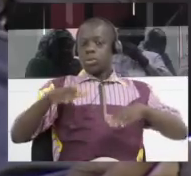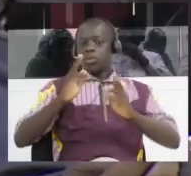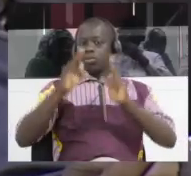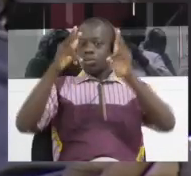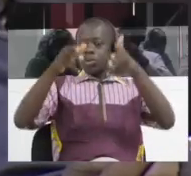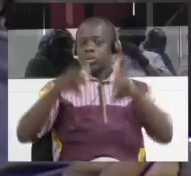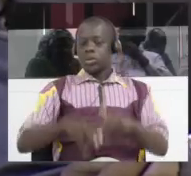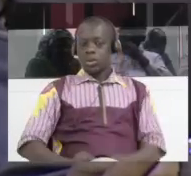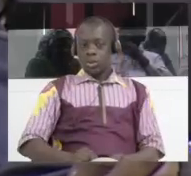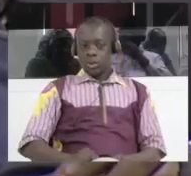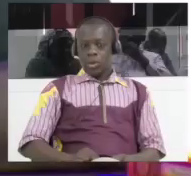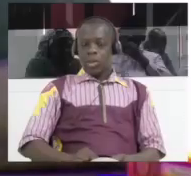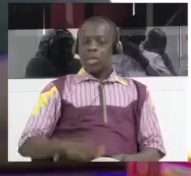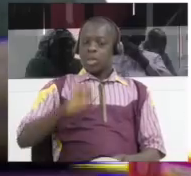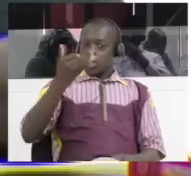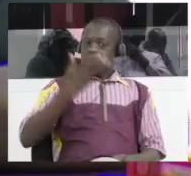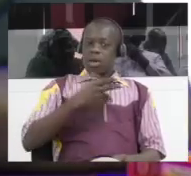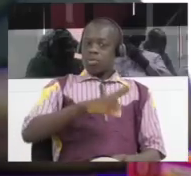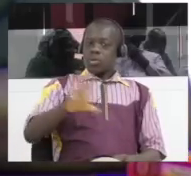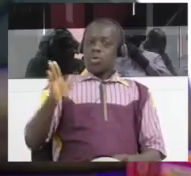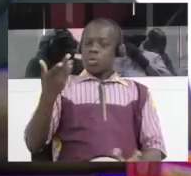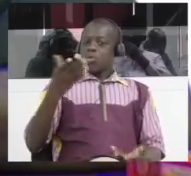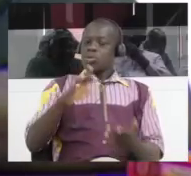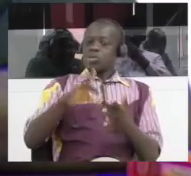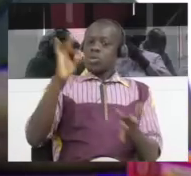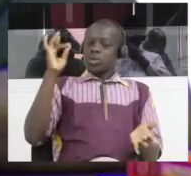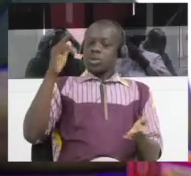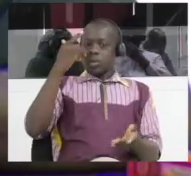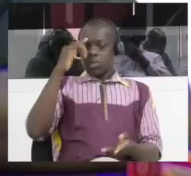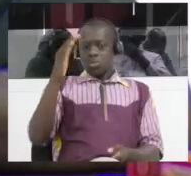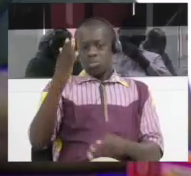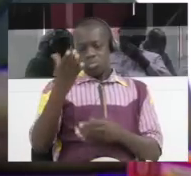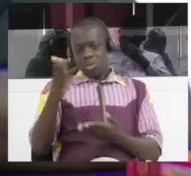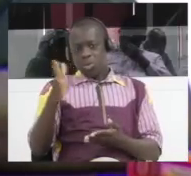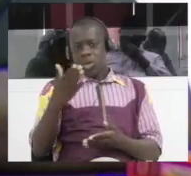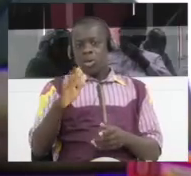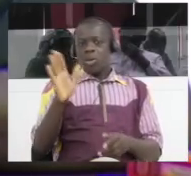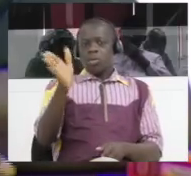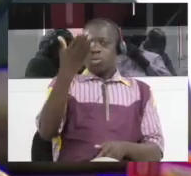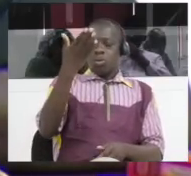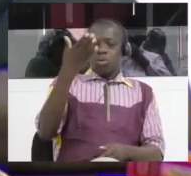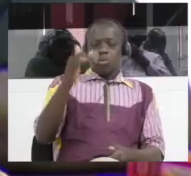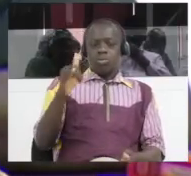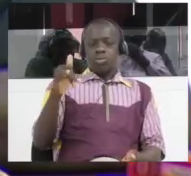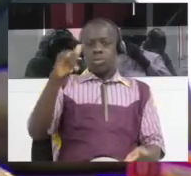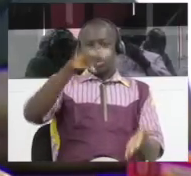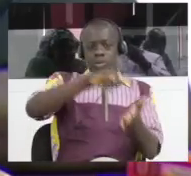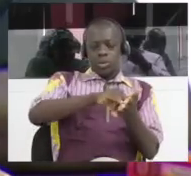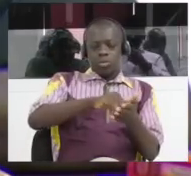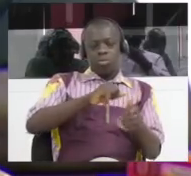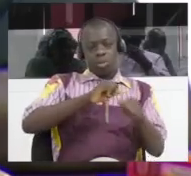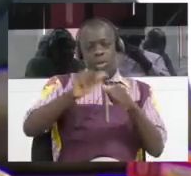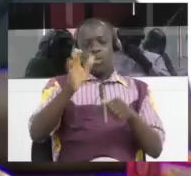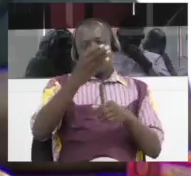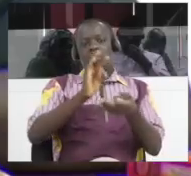who sealed the bridge? Yes, we had no option, so we decided that instead of going to Yundum, we should fall back